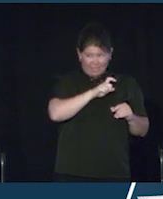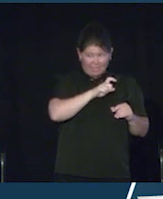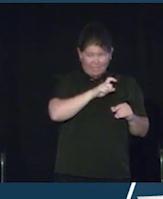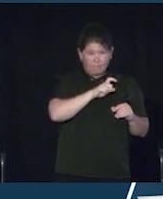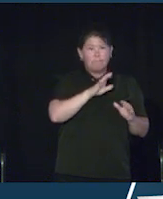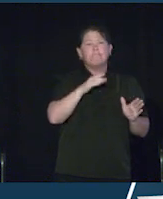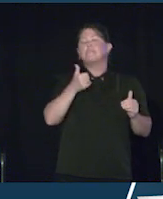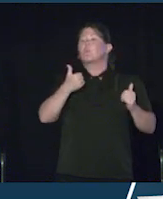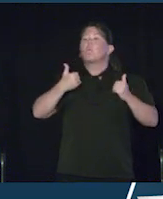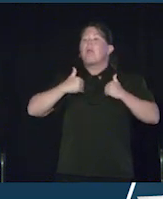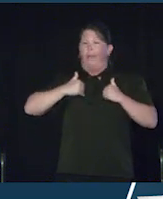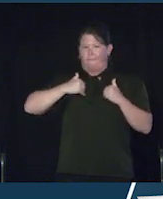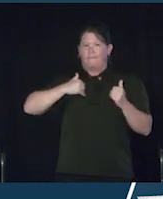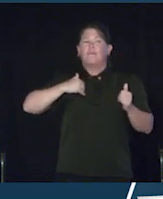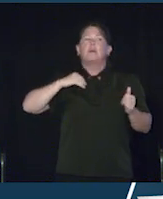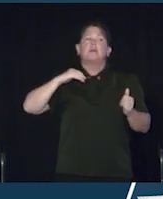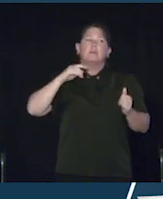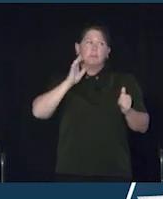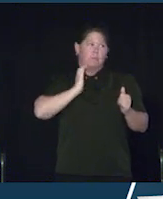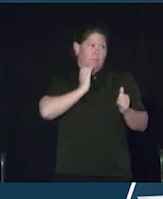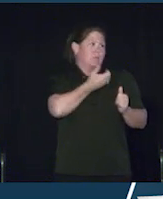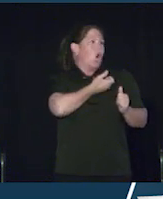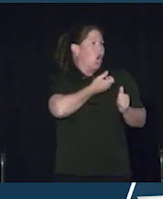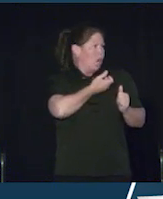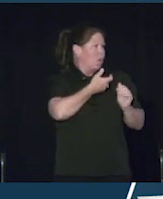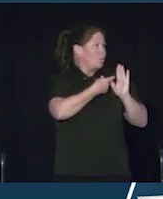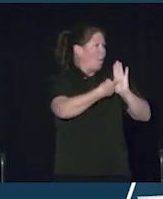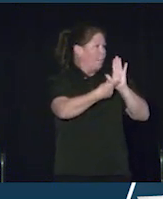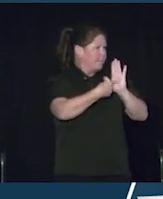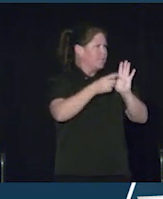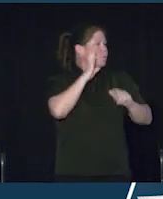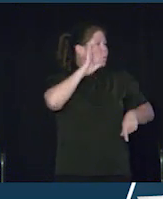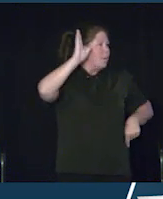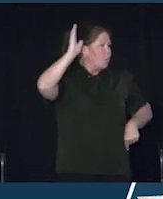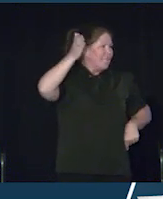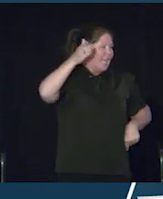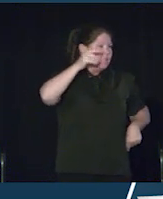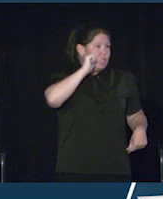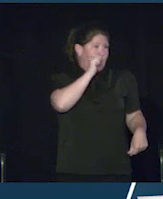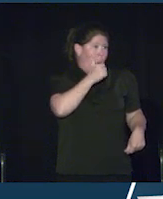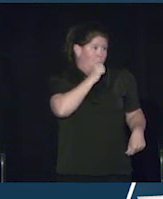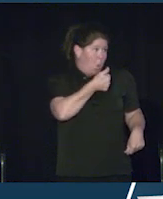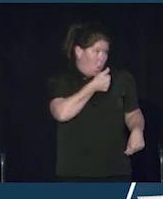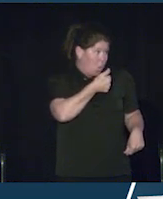Plus representatives here. They're going to be presenting tomorrow, but if you give